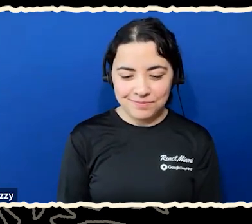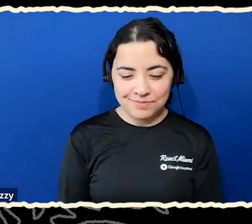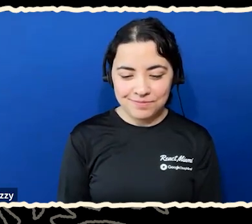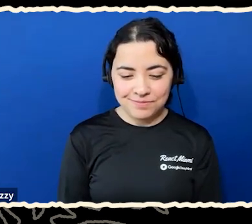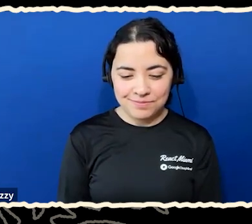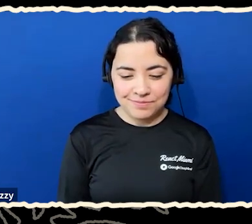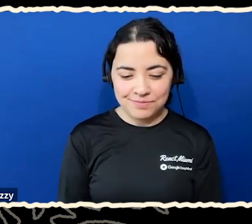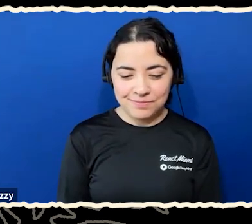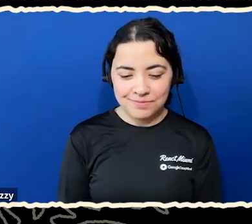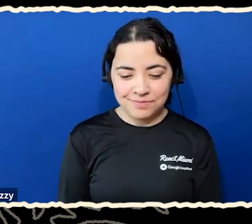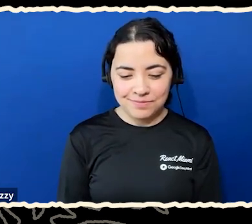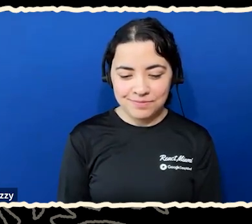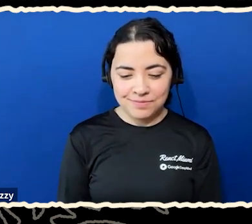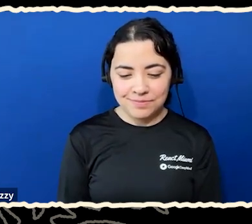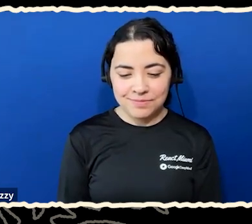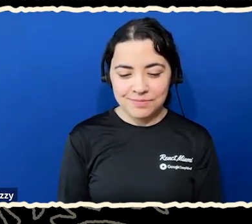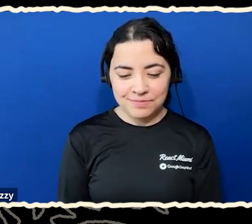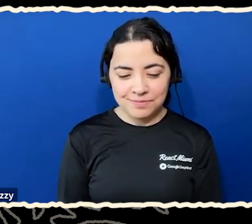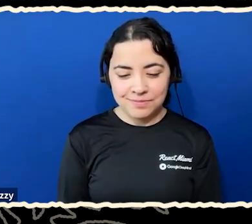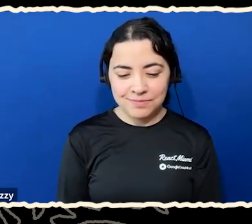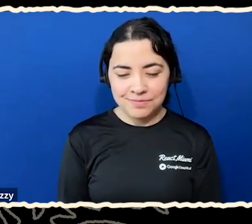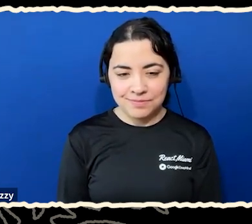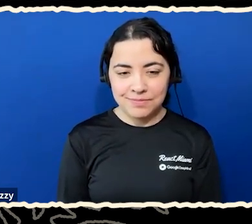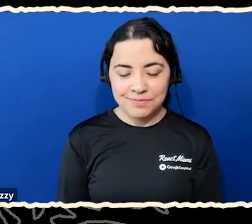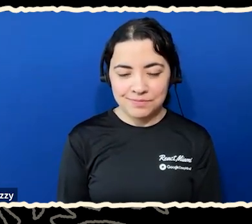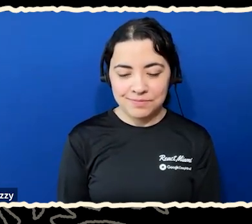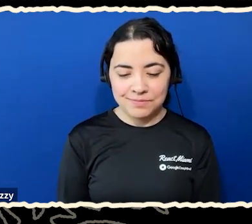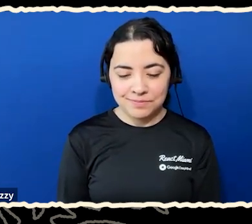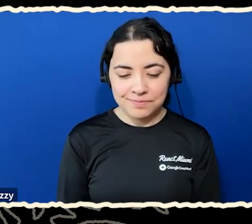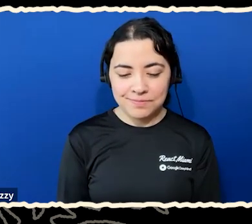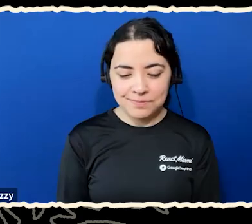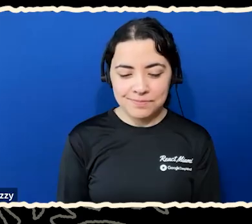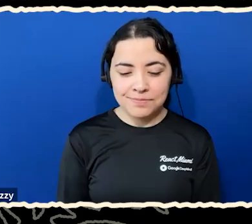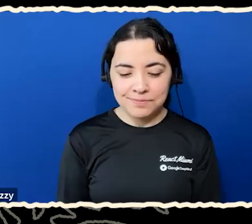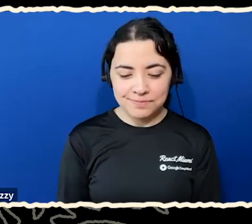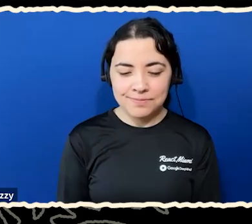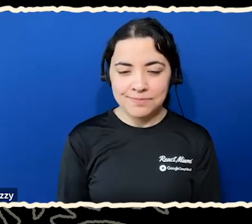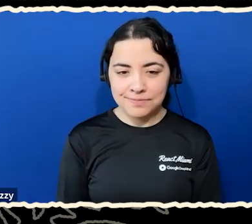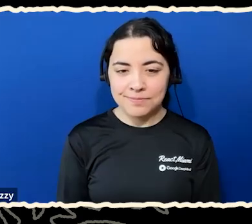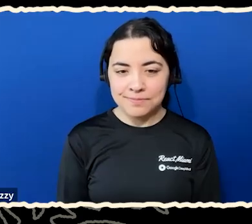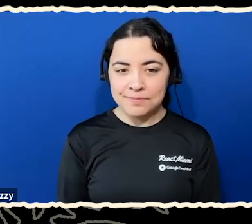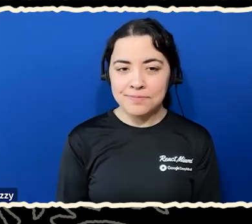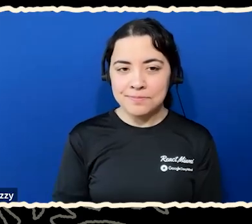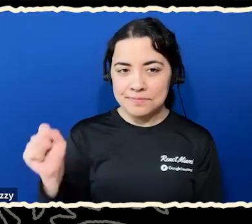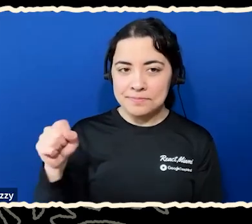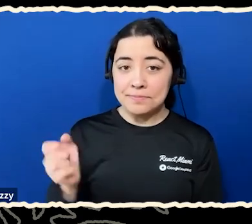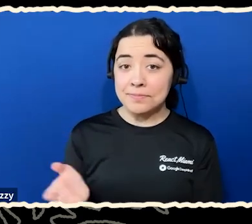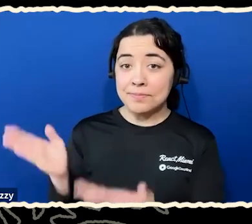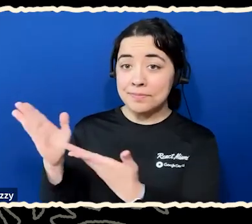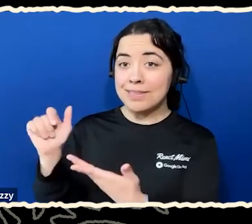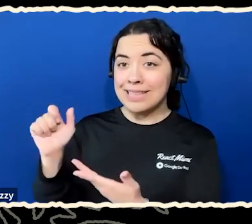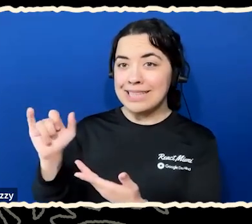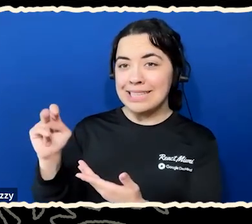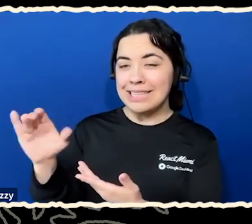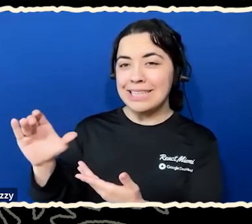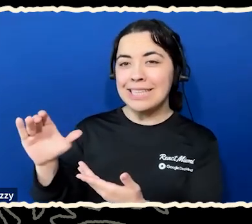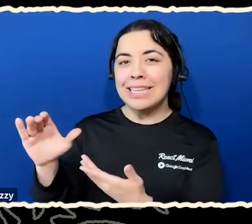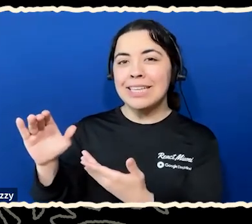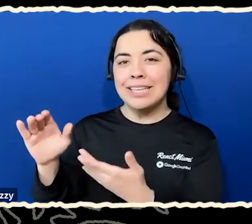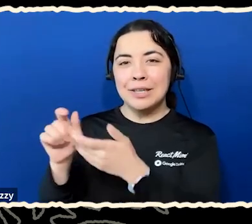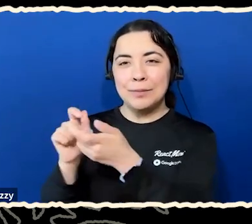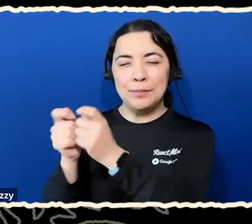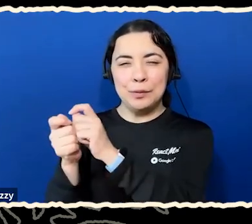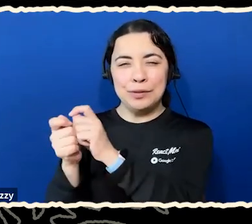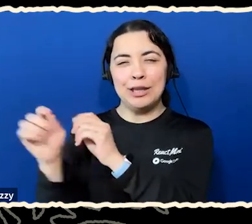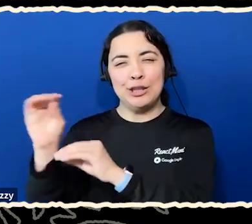Yeah, I love this feature. It's such simple code. Yeah, so that's our async mutations also designed, and our app